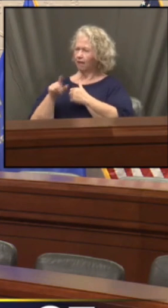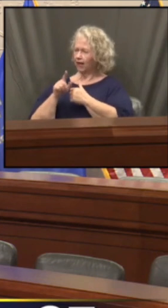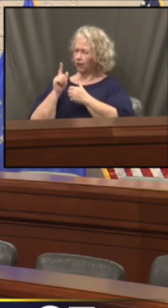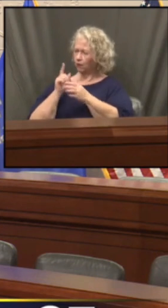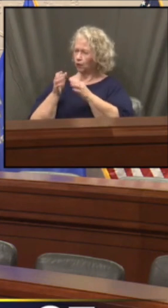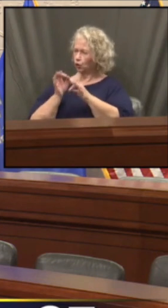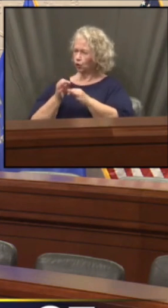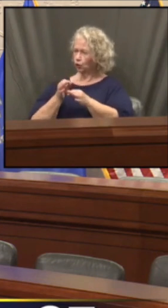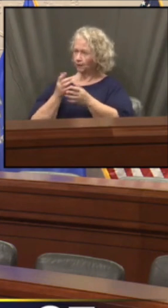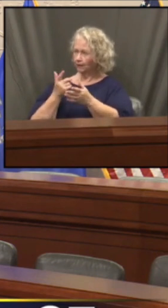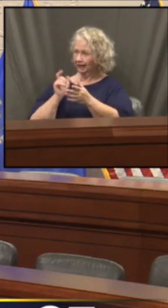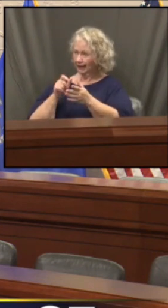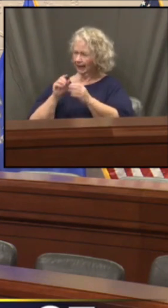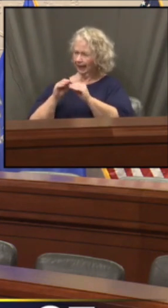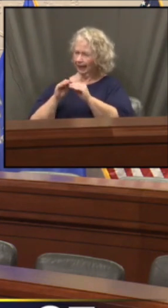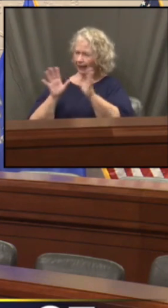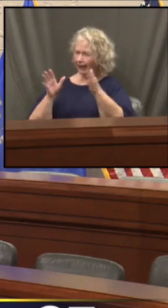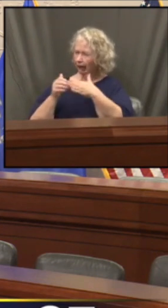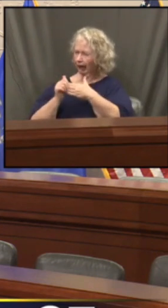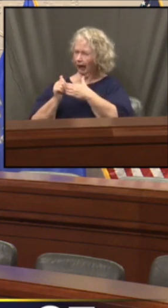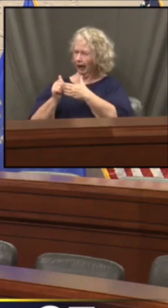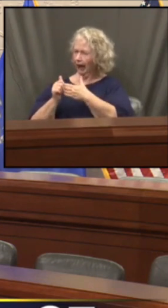clearly?